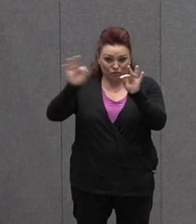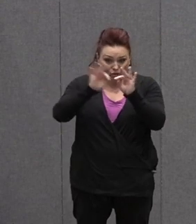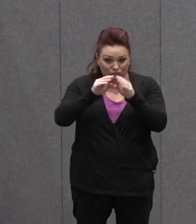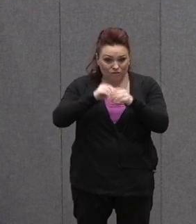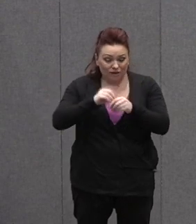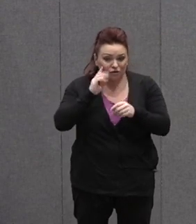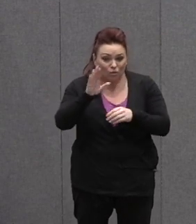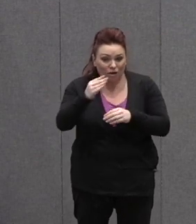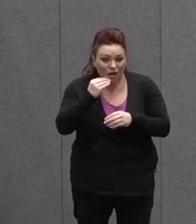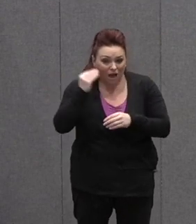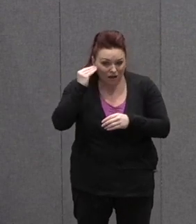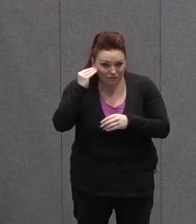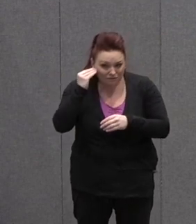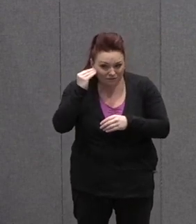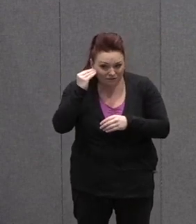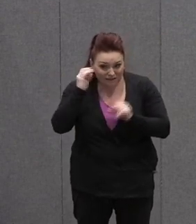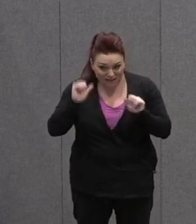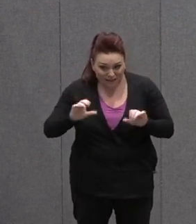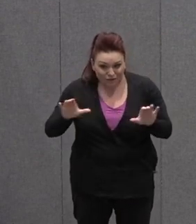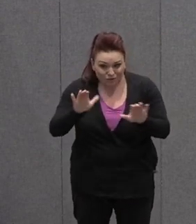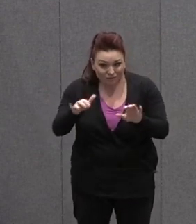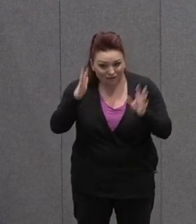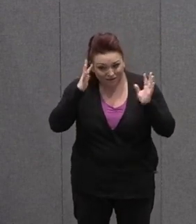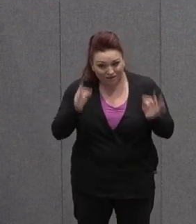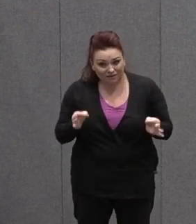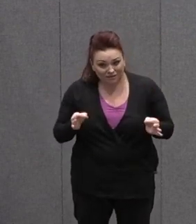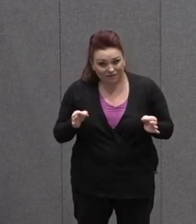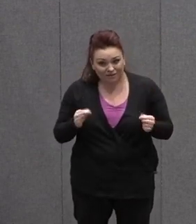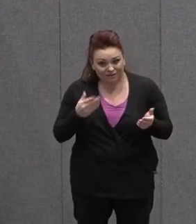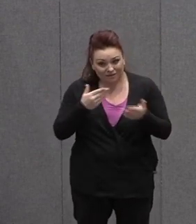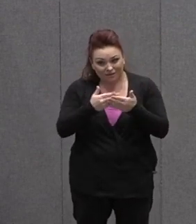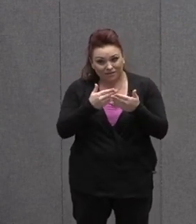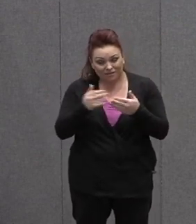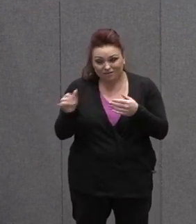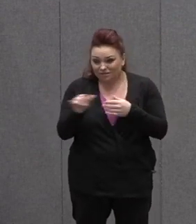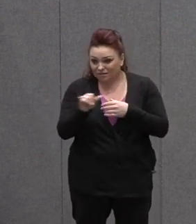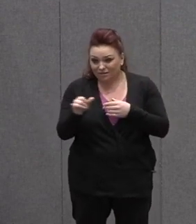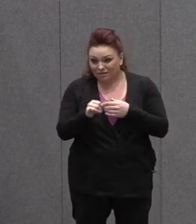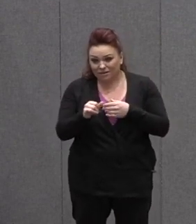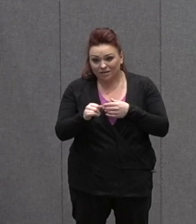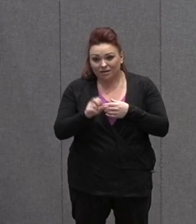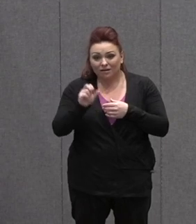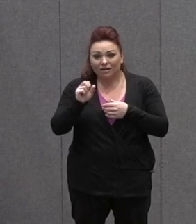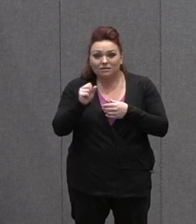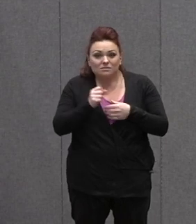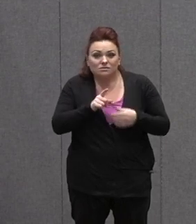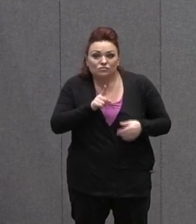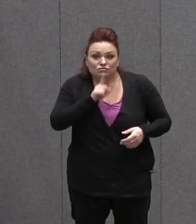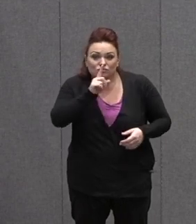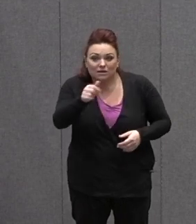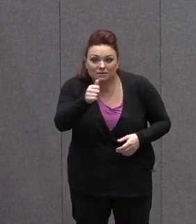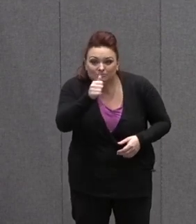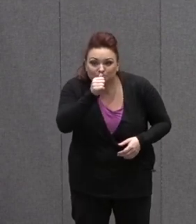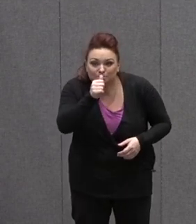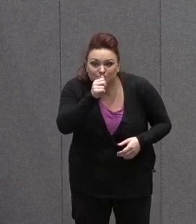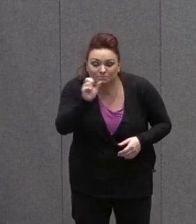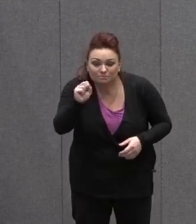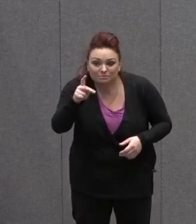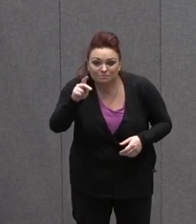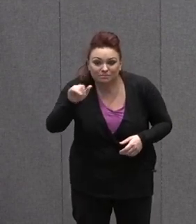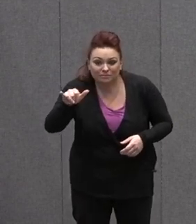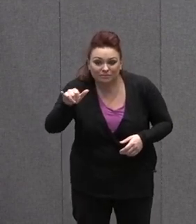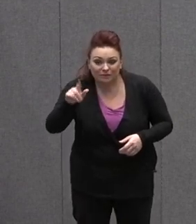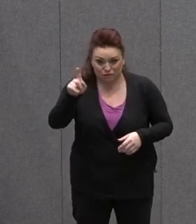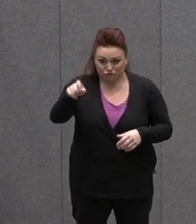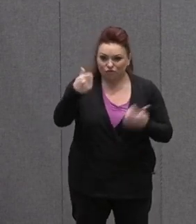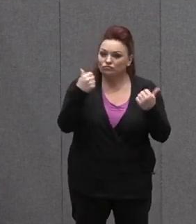that? It would definitely be almost like you're being a super secret spy. You